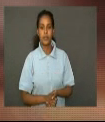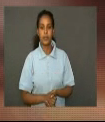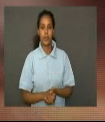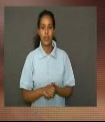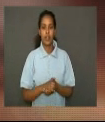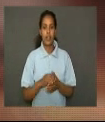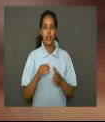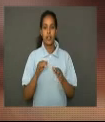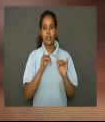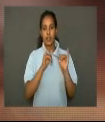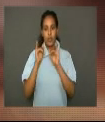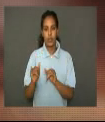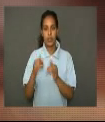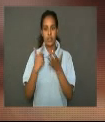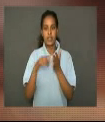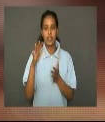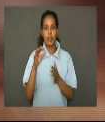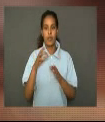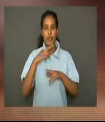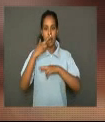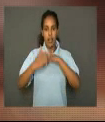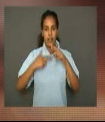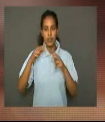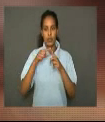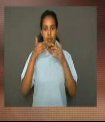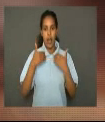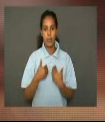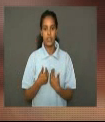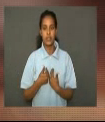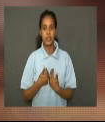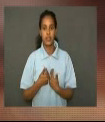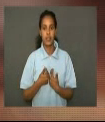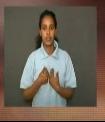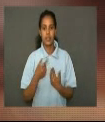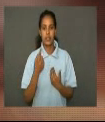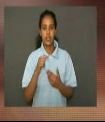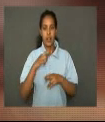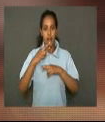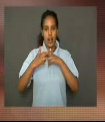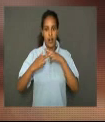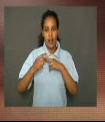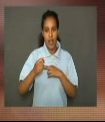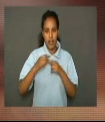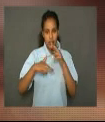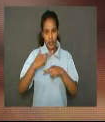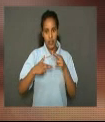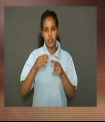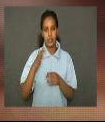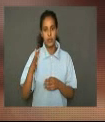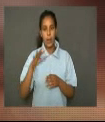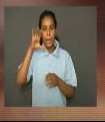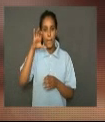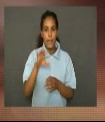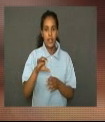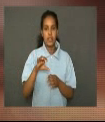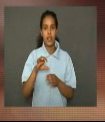In order for this type of reaction to happen, the reacting species must